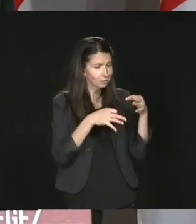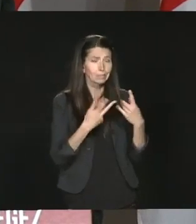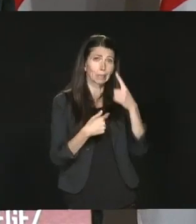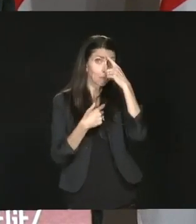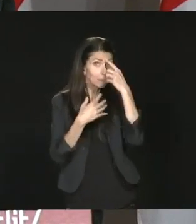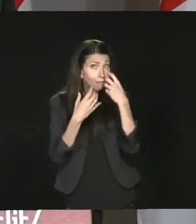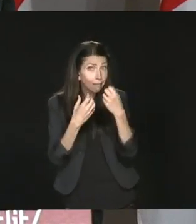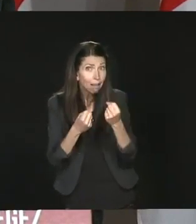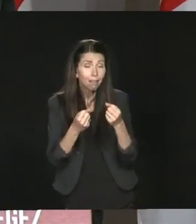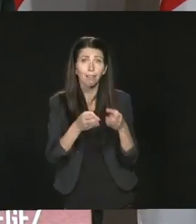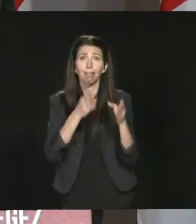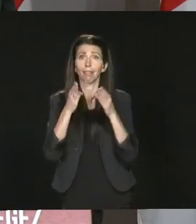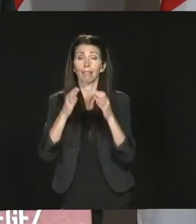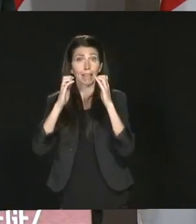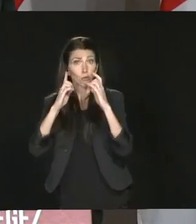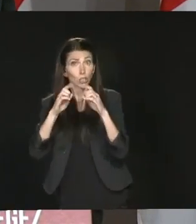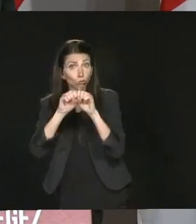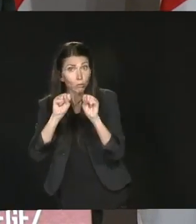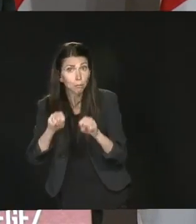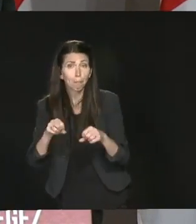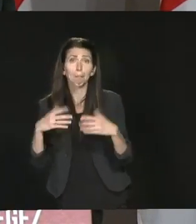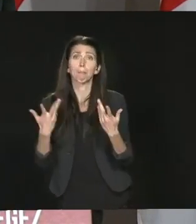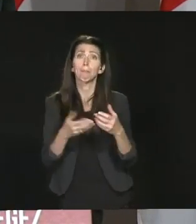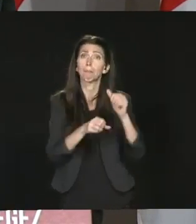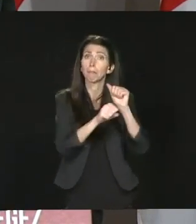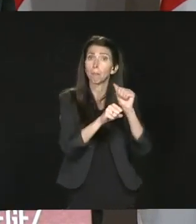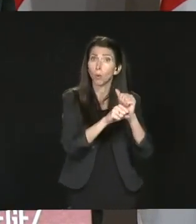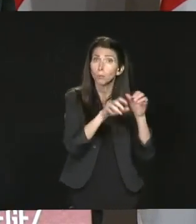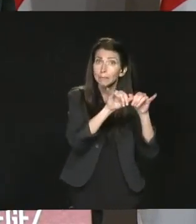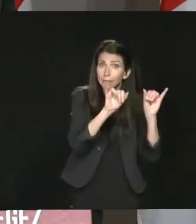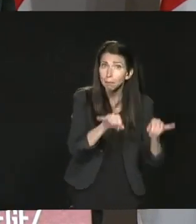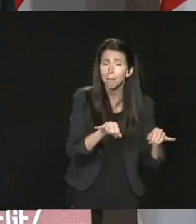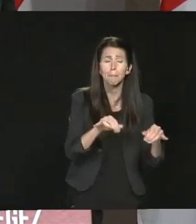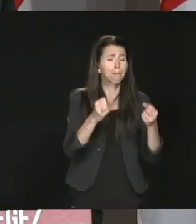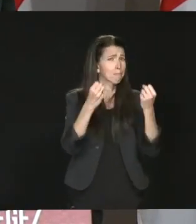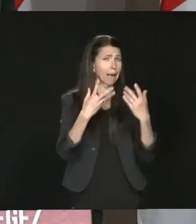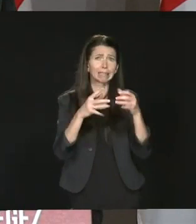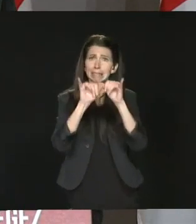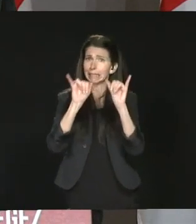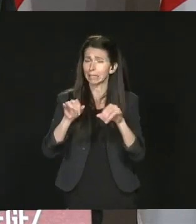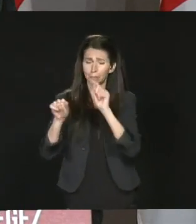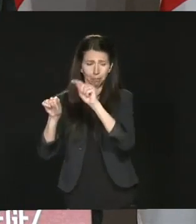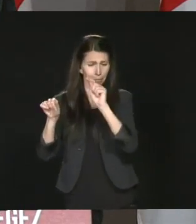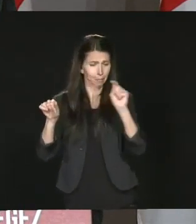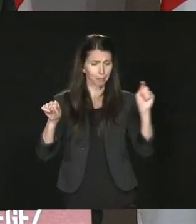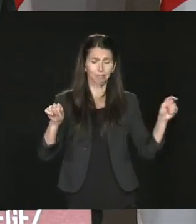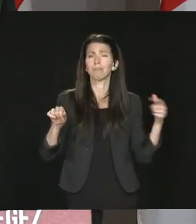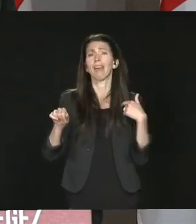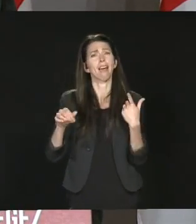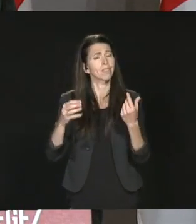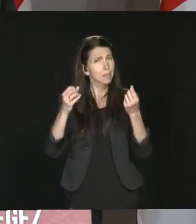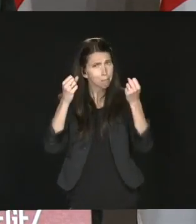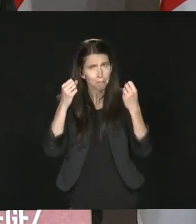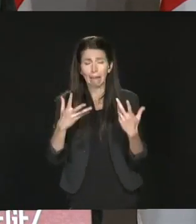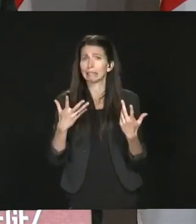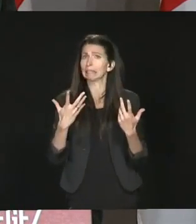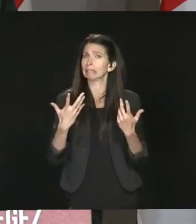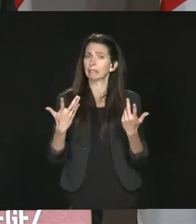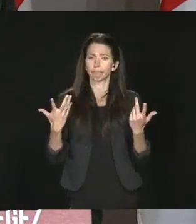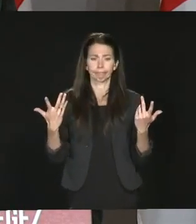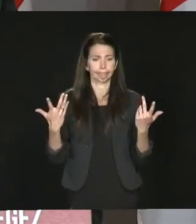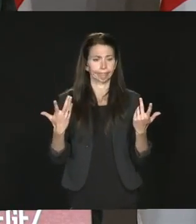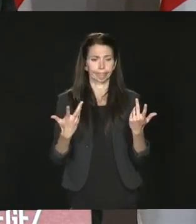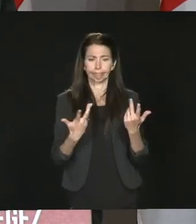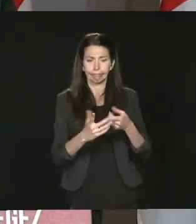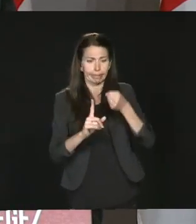system, employment systems, there are disparate outcomes and which reflect, I believe, a social injustice that does exist